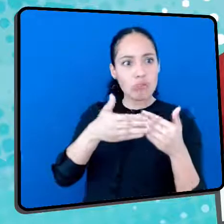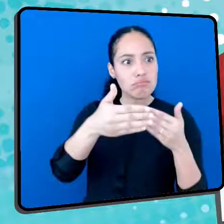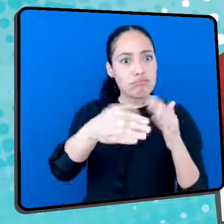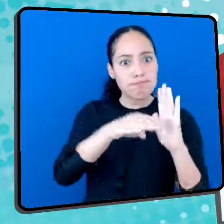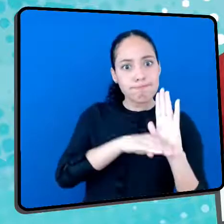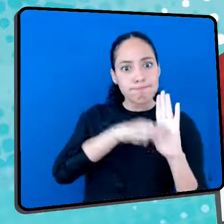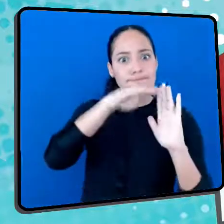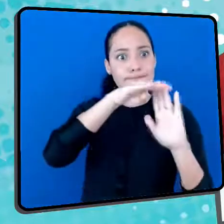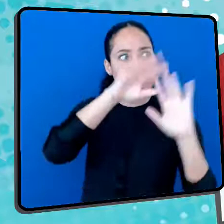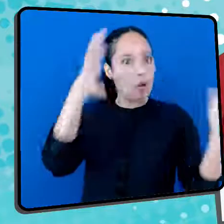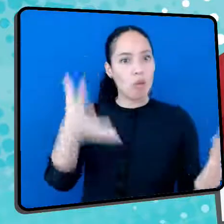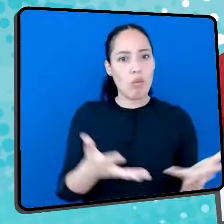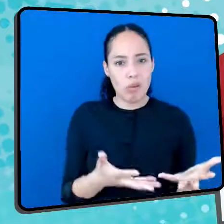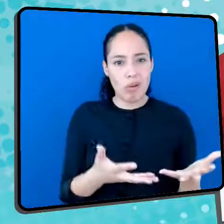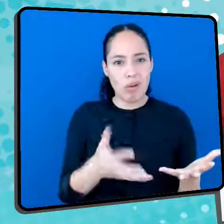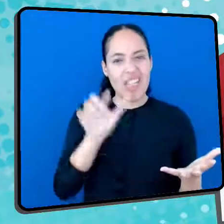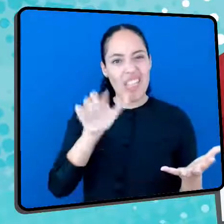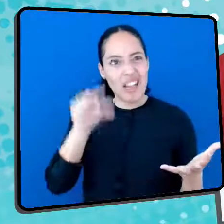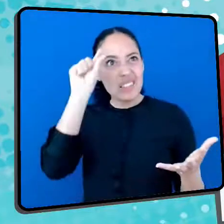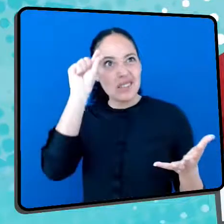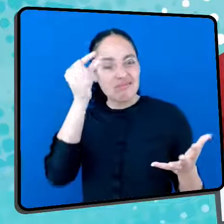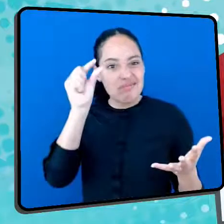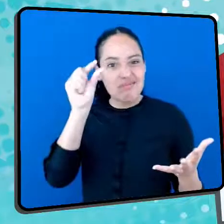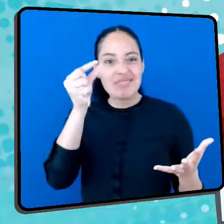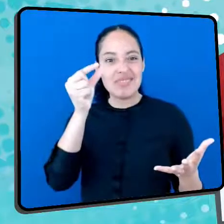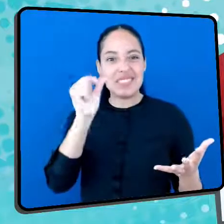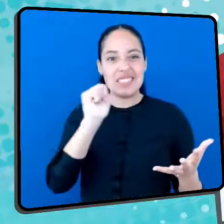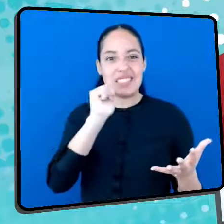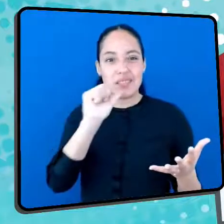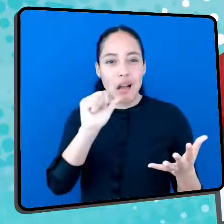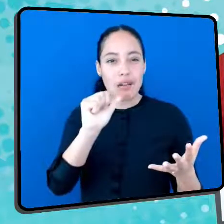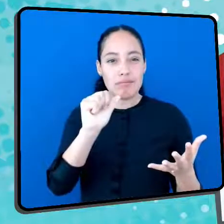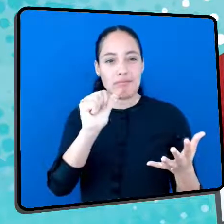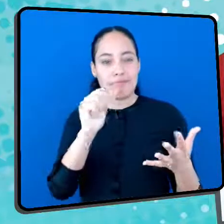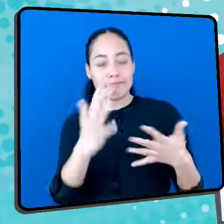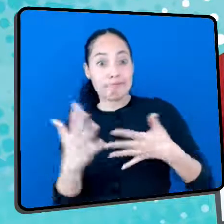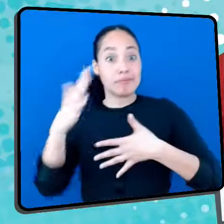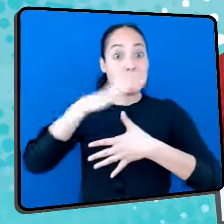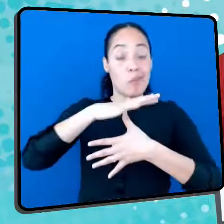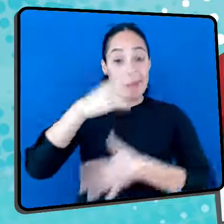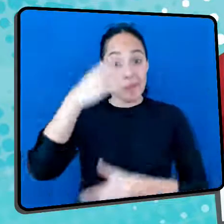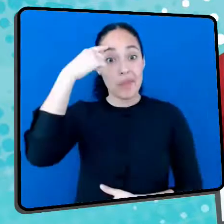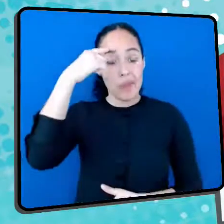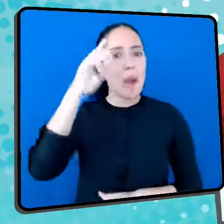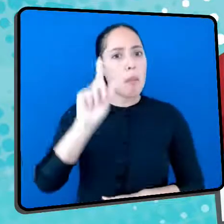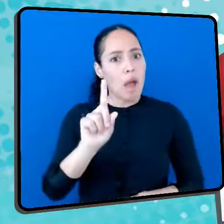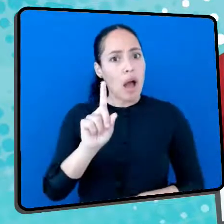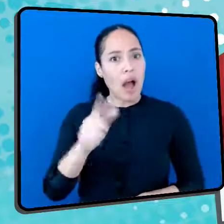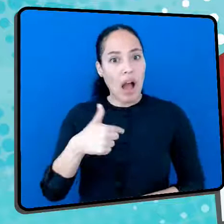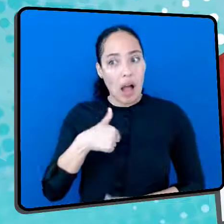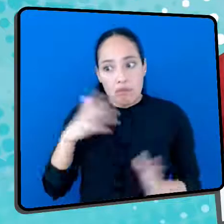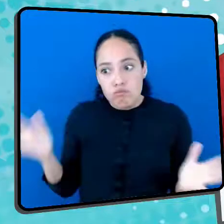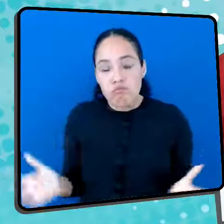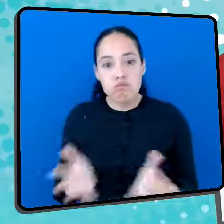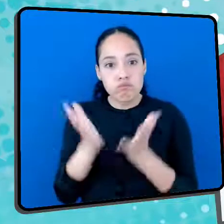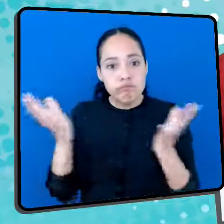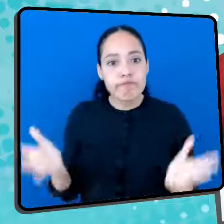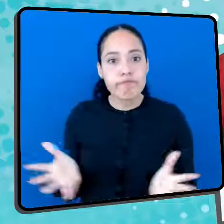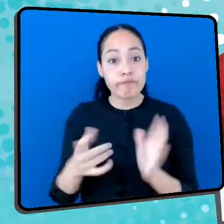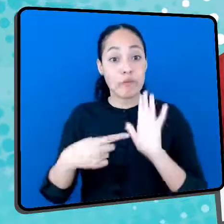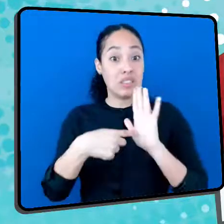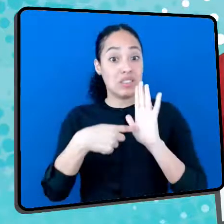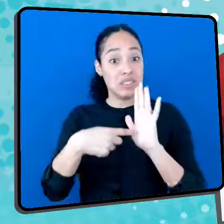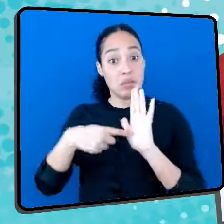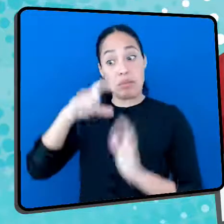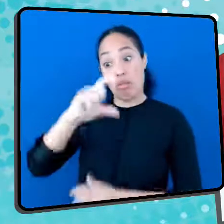in people's mind. What I'm talking about right now is that going back to the Nepal earthquakes project, we saved people's